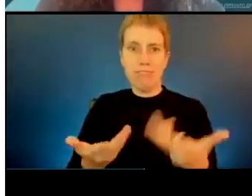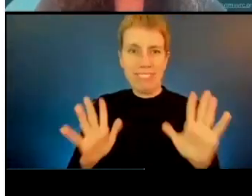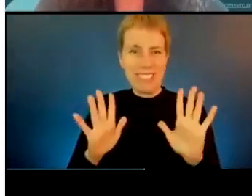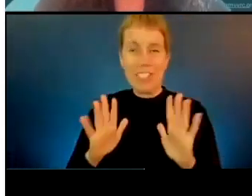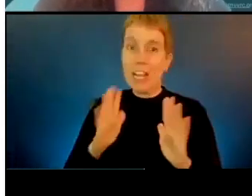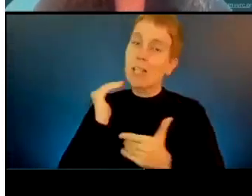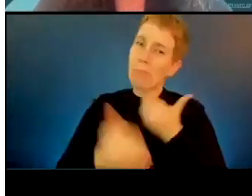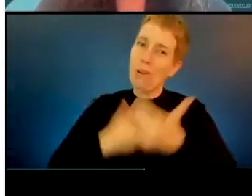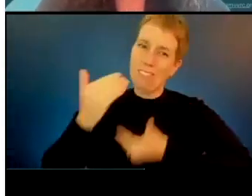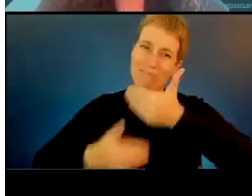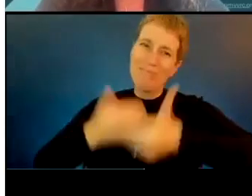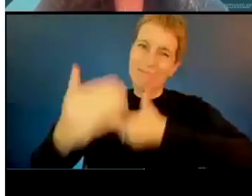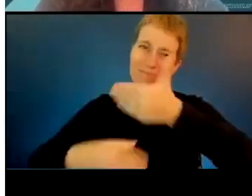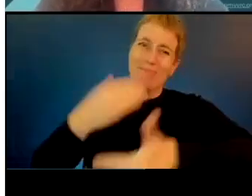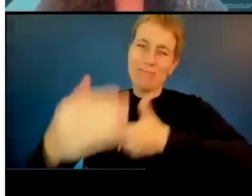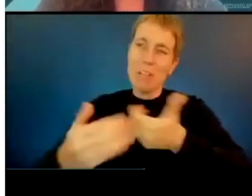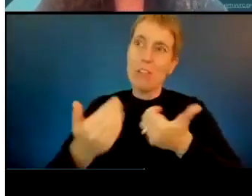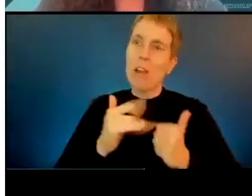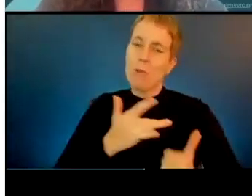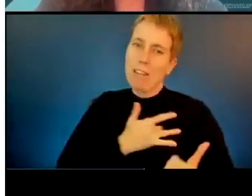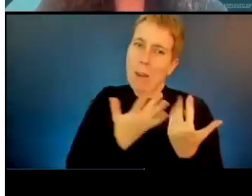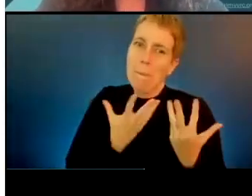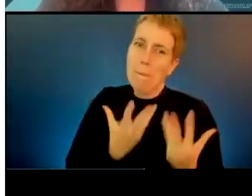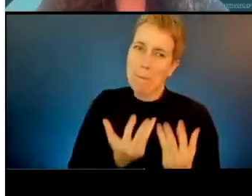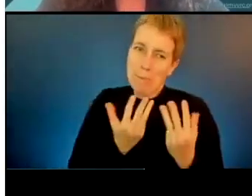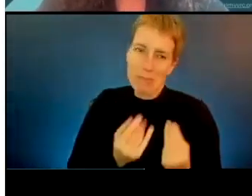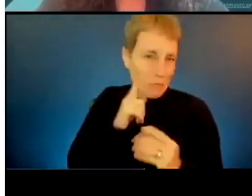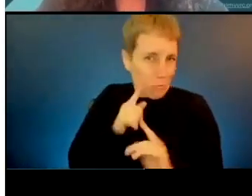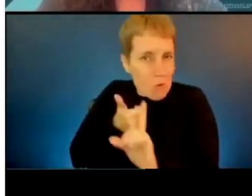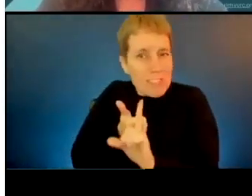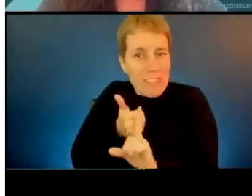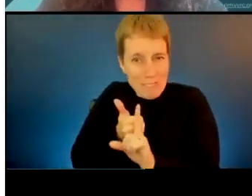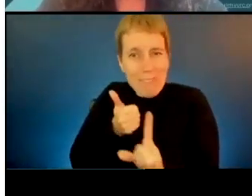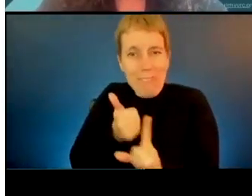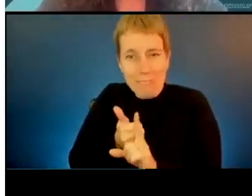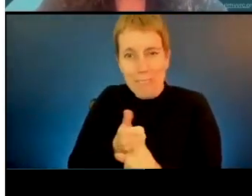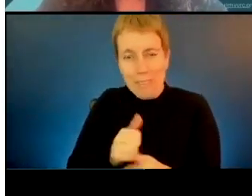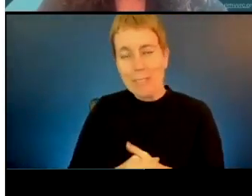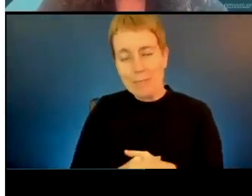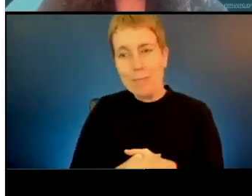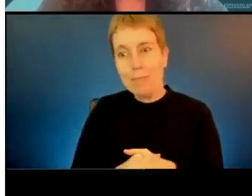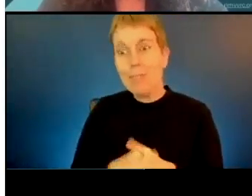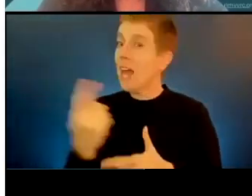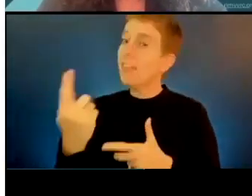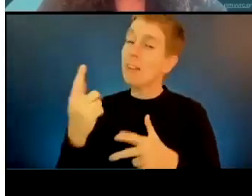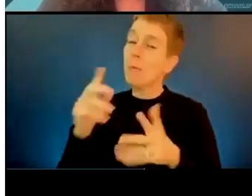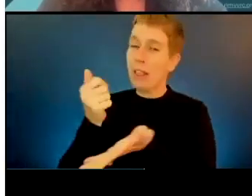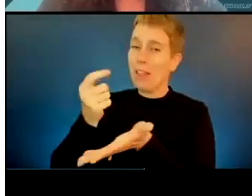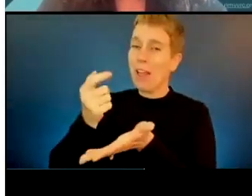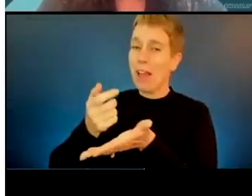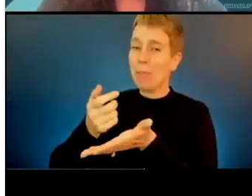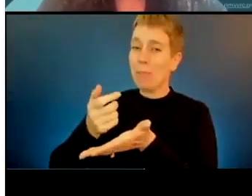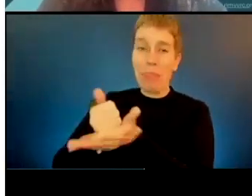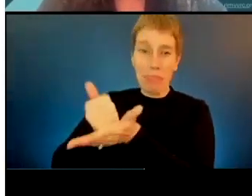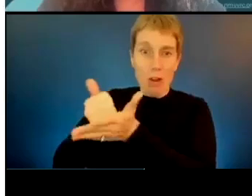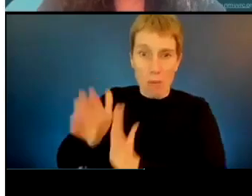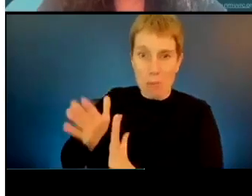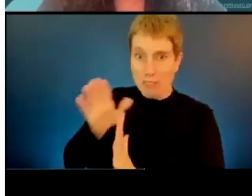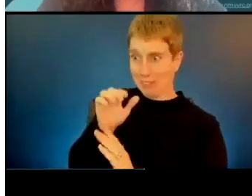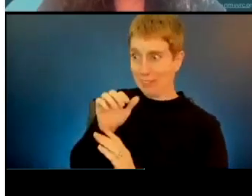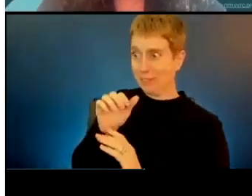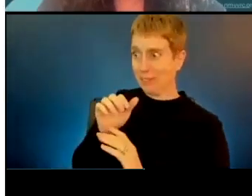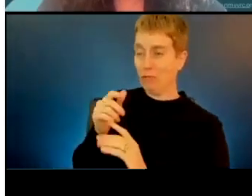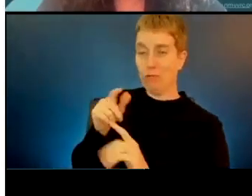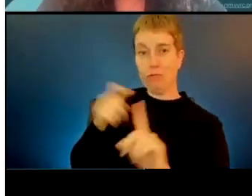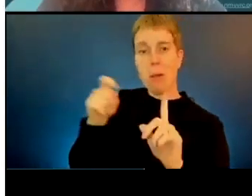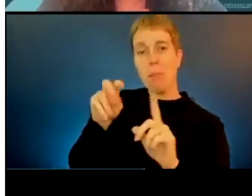I'm going to just lean on some words from actually a therapist that I chatted with yesterday in Uvalde, Texas, and share his analogy